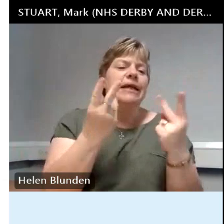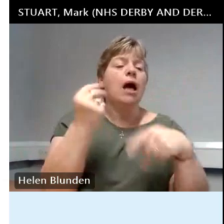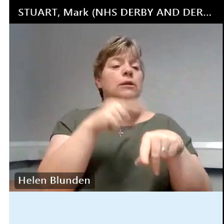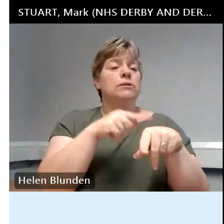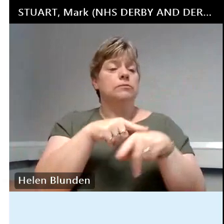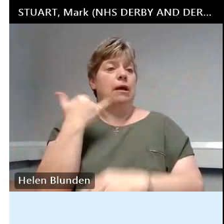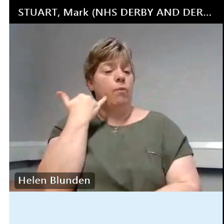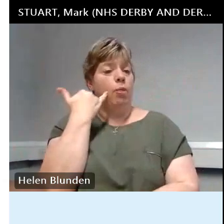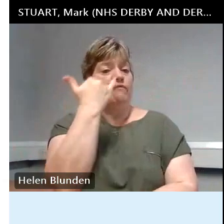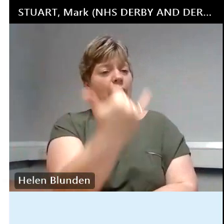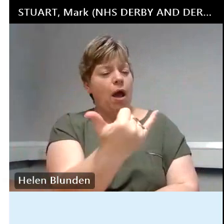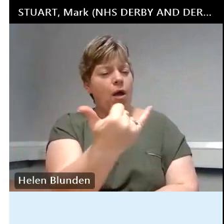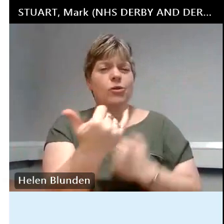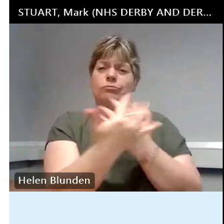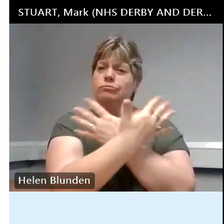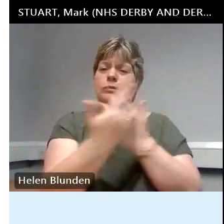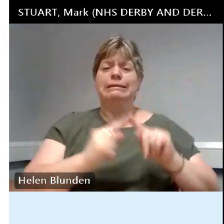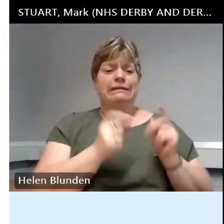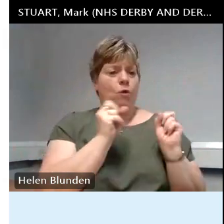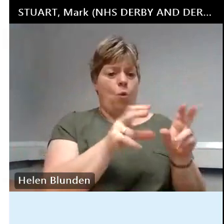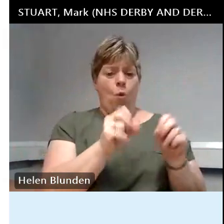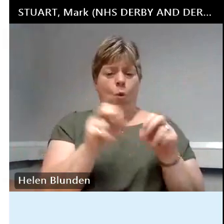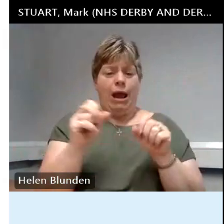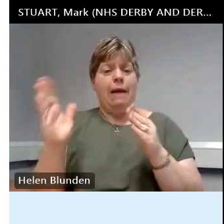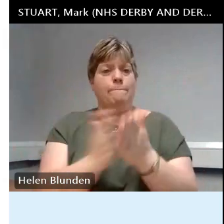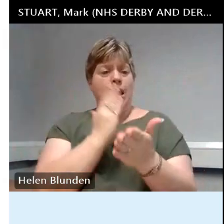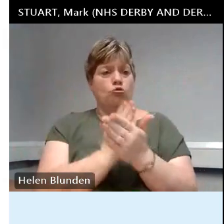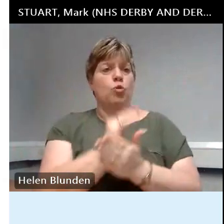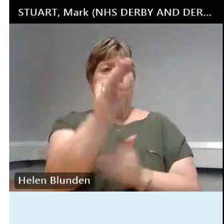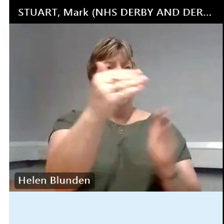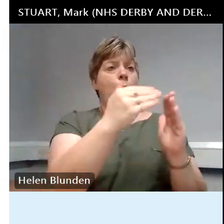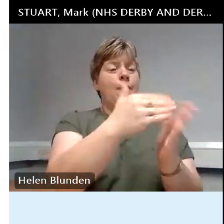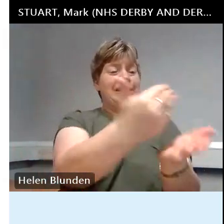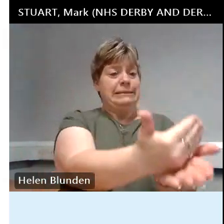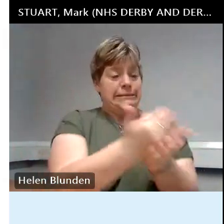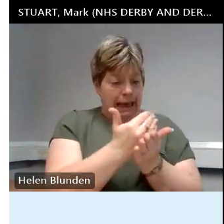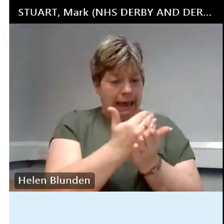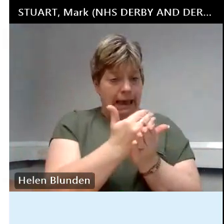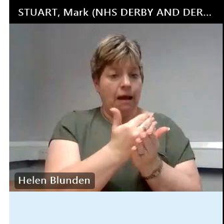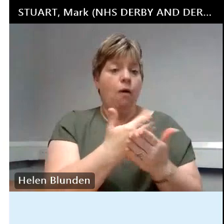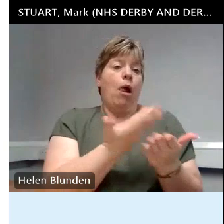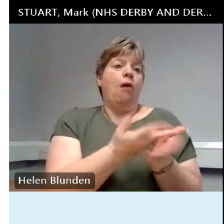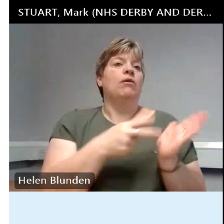calls. So there's a lot of ways that will make sure that you're still safe at home whilst you're on a virtual ward.